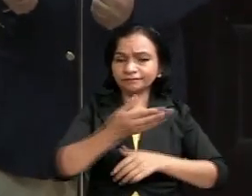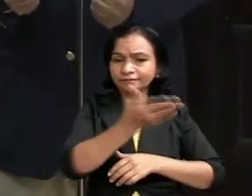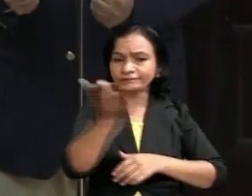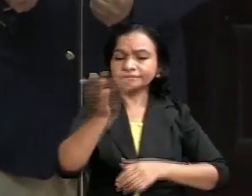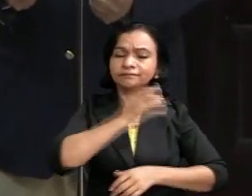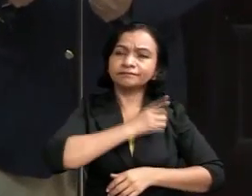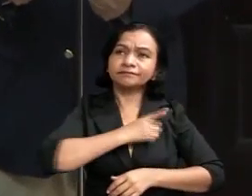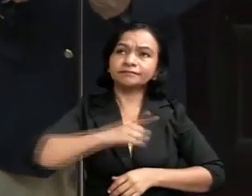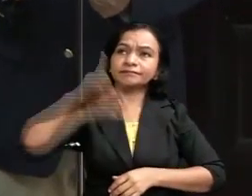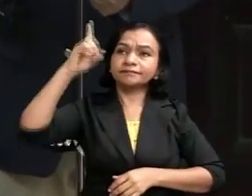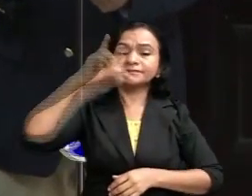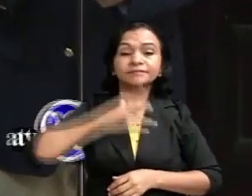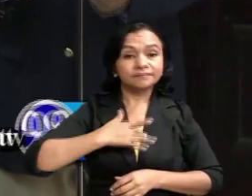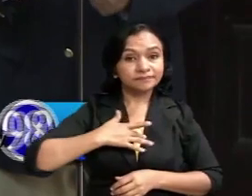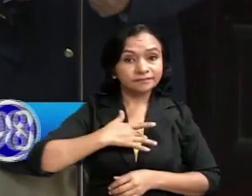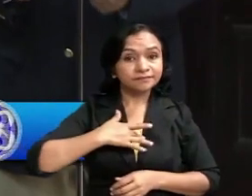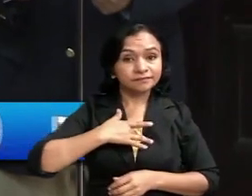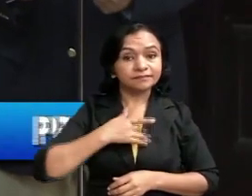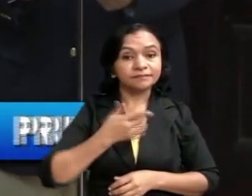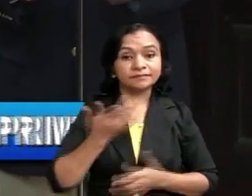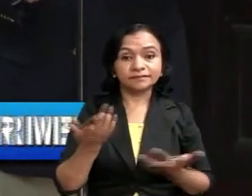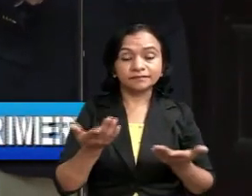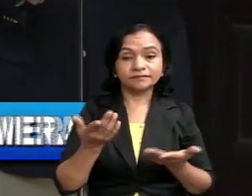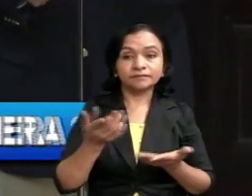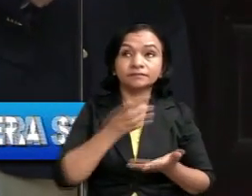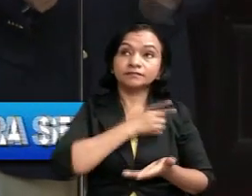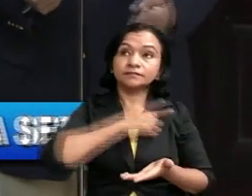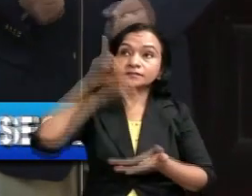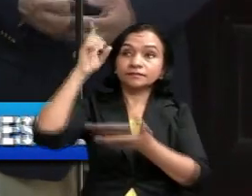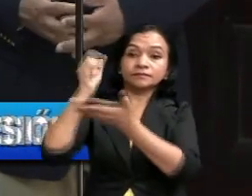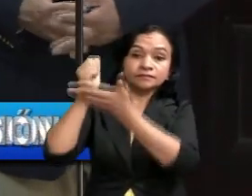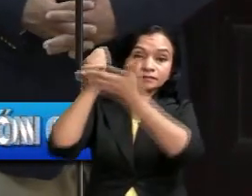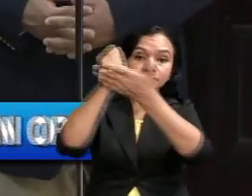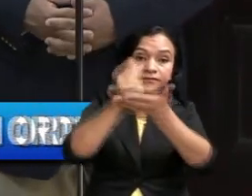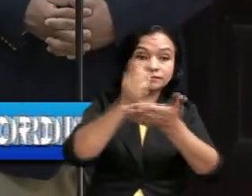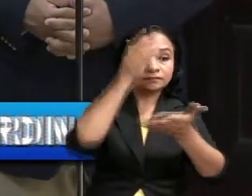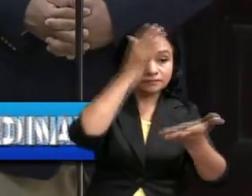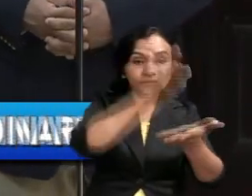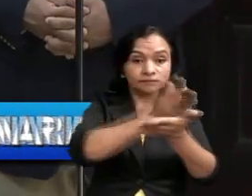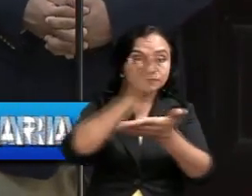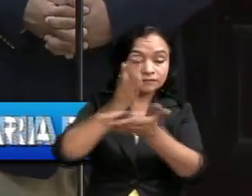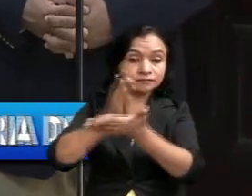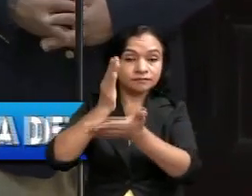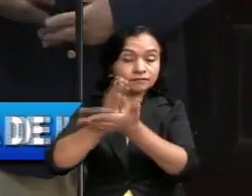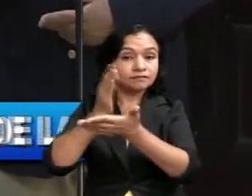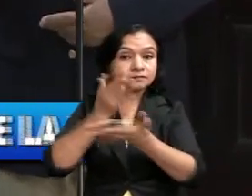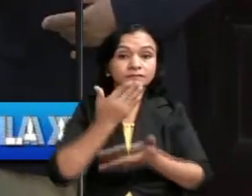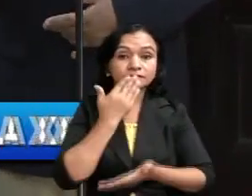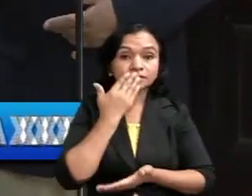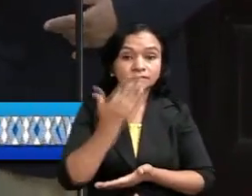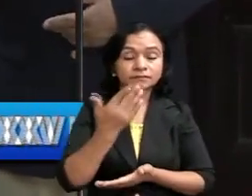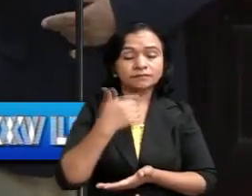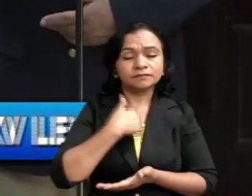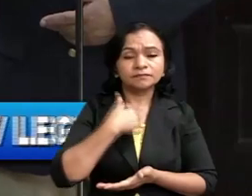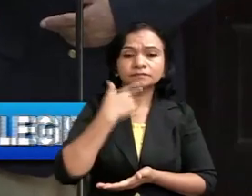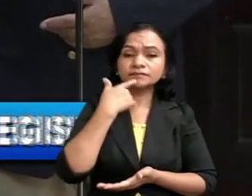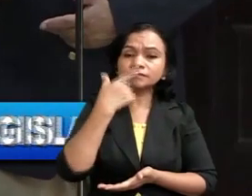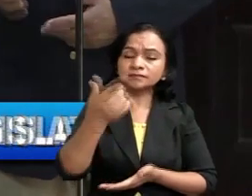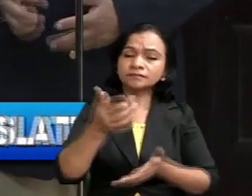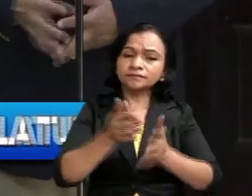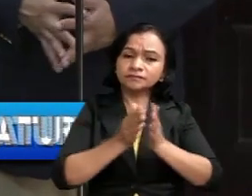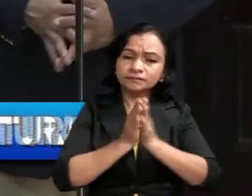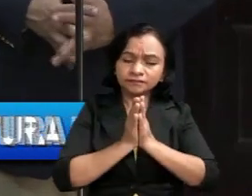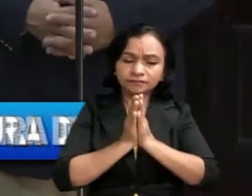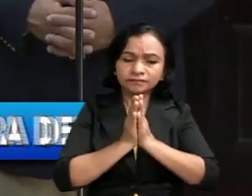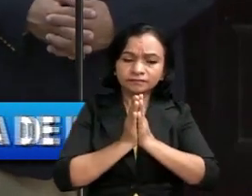Dios. To help you make the right decisions. Que le ayude a tomar las decisiones correctas. I'm going to ask you to bow your heads. Le voy a pedir de favor que incline